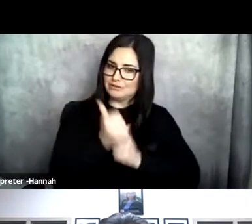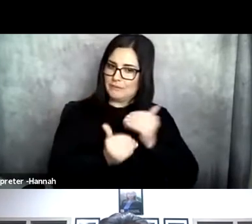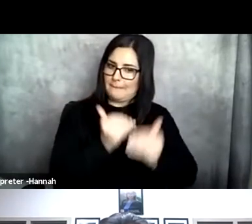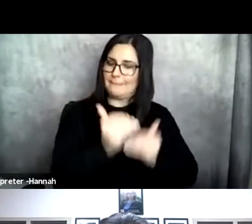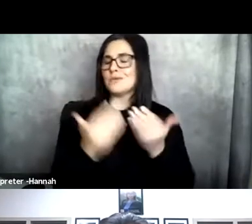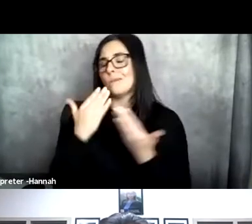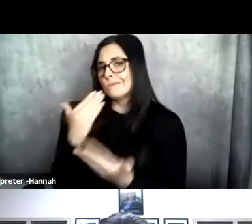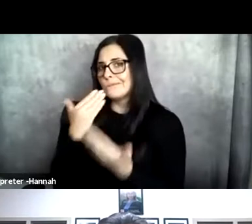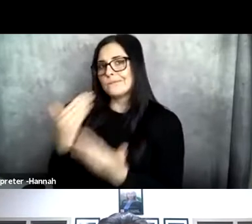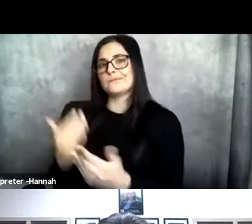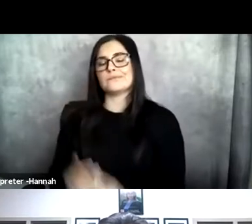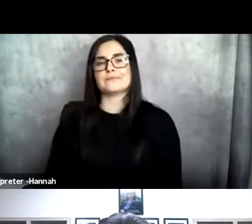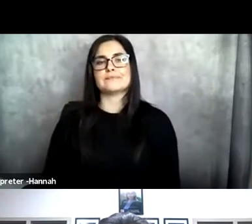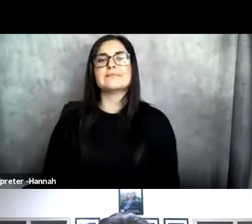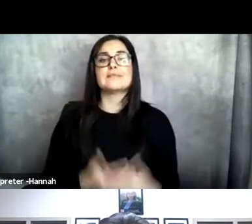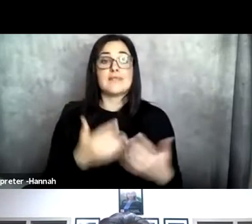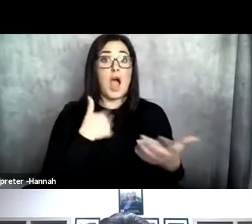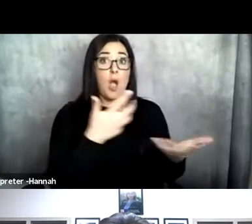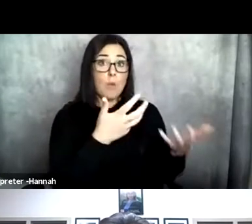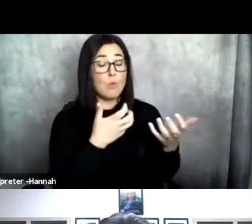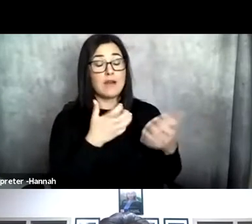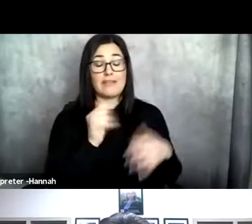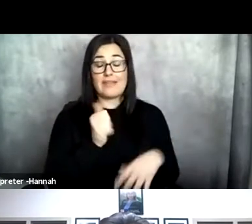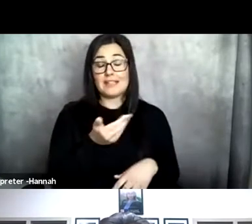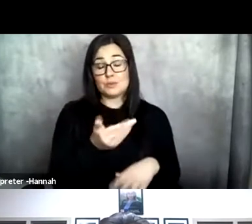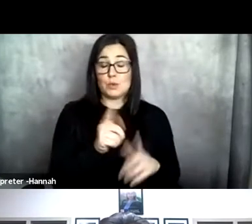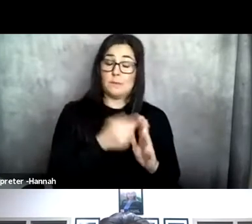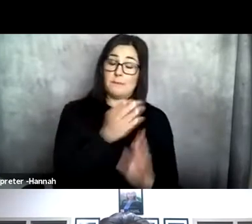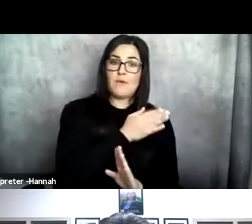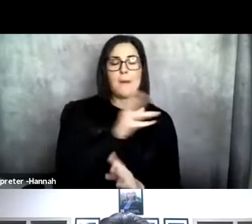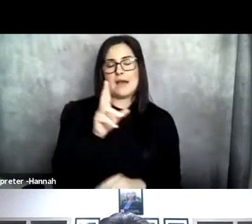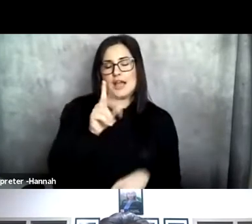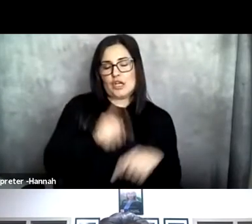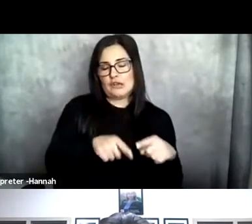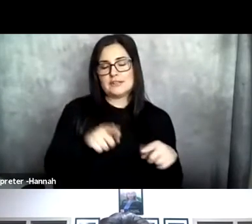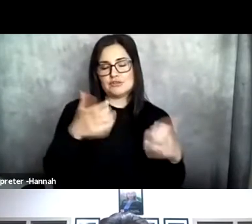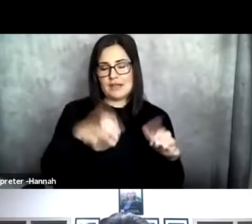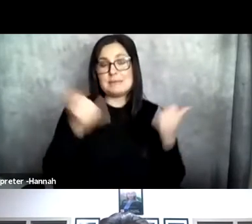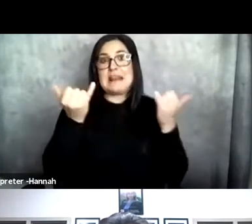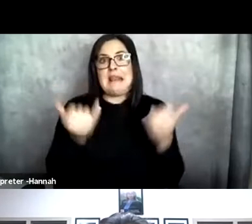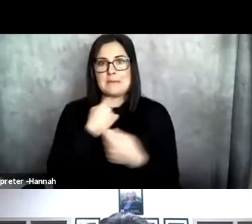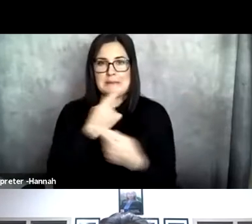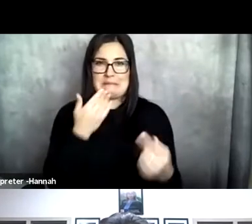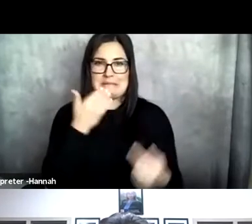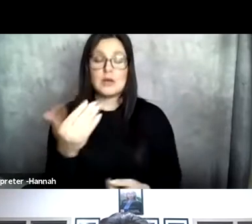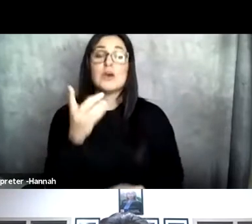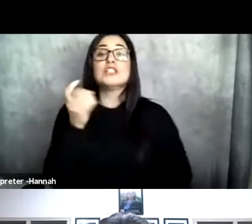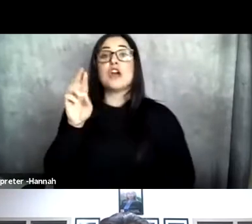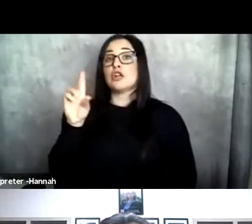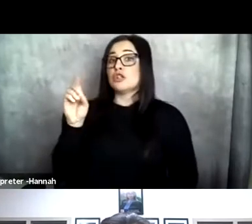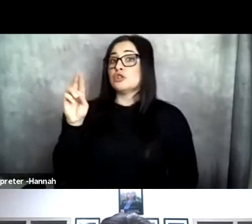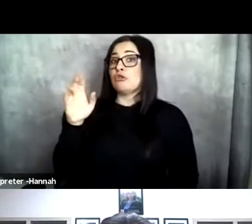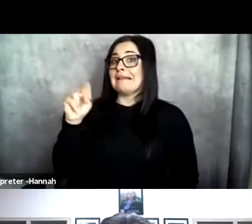to thank you for that, man. I wanted to do that in the intro, but I didn't get a chance to. So that's it. And Dr. Dorian, too, for your